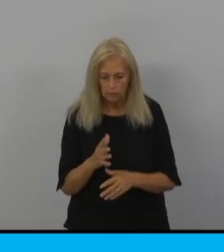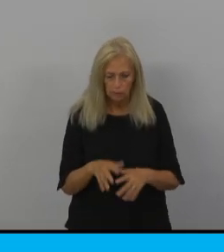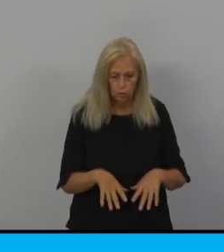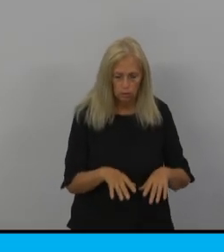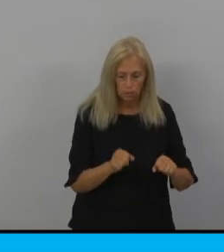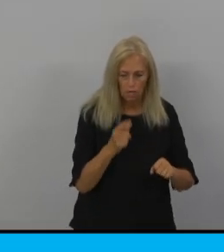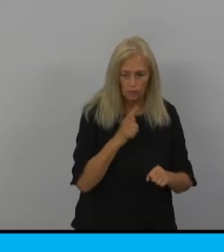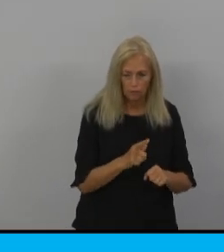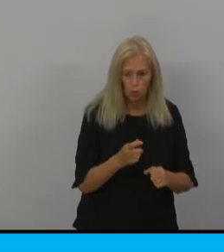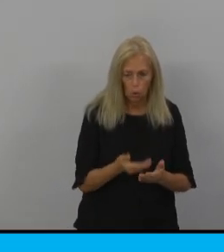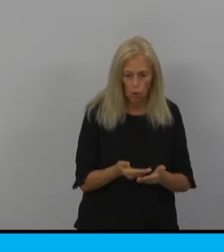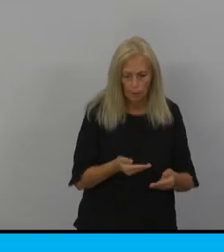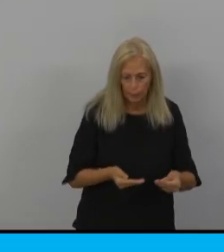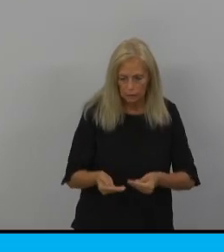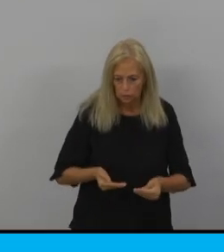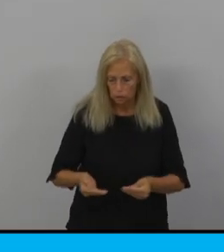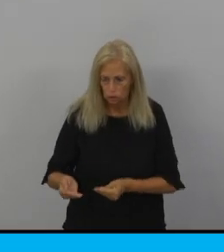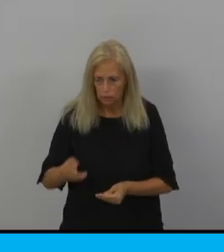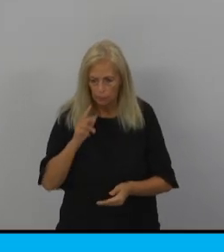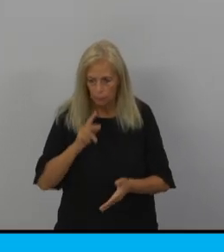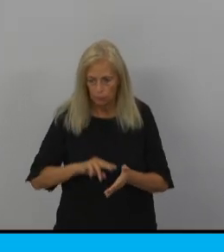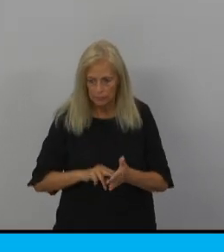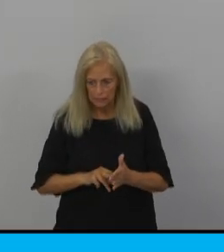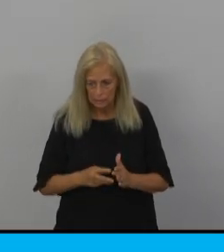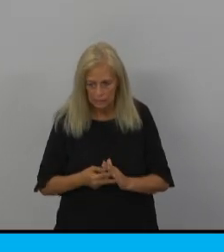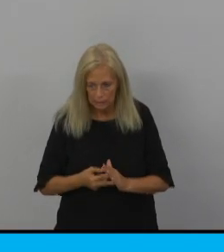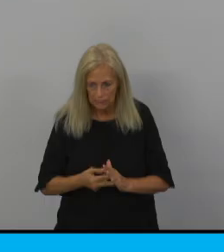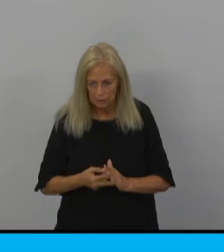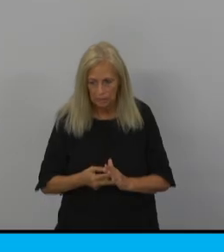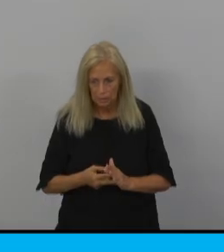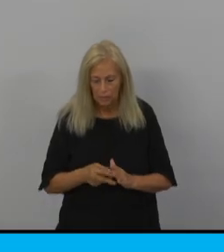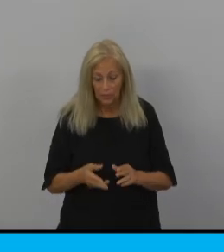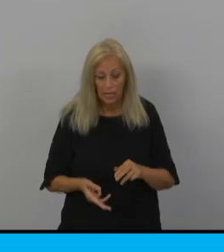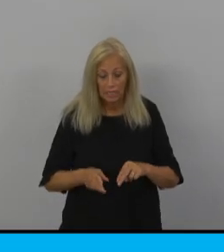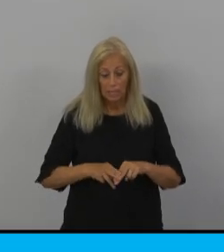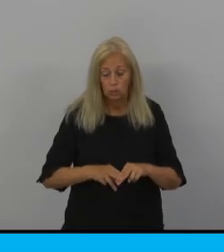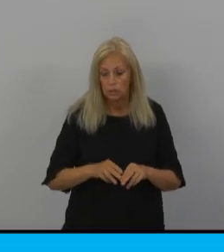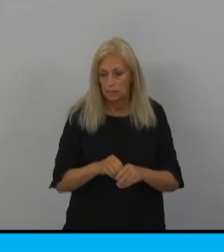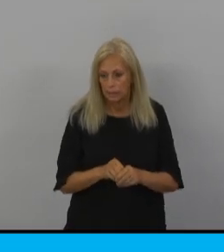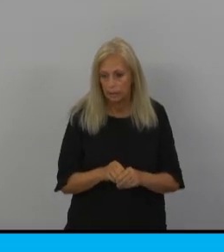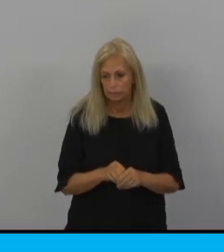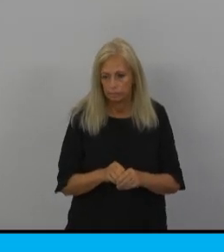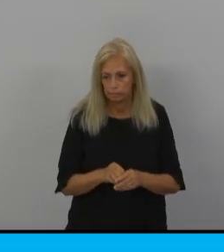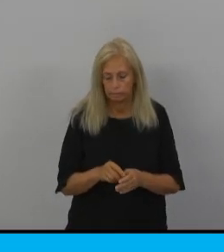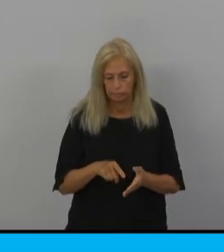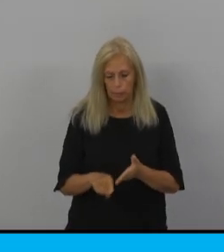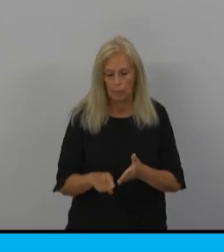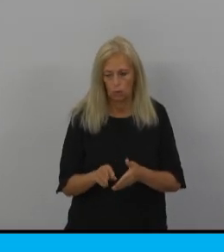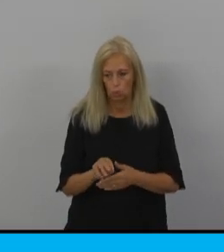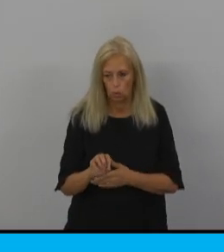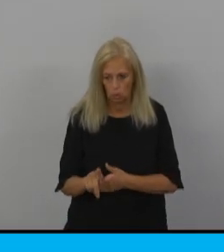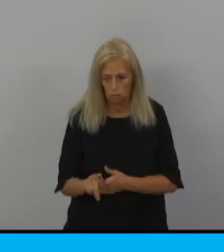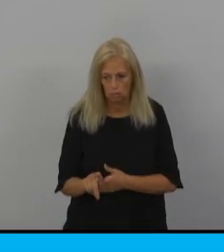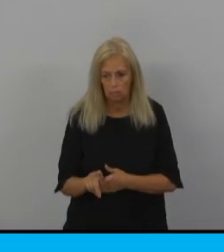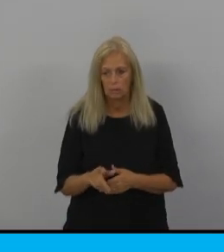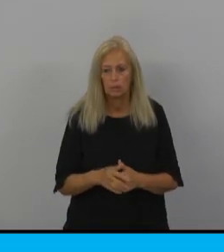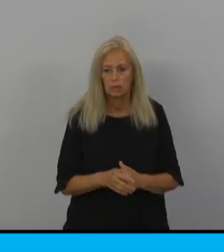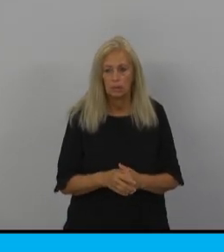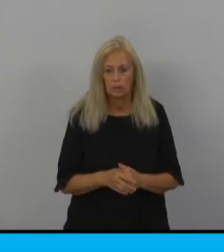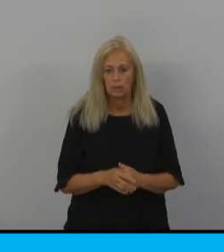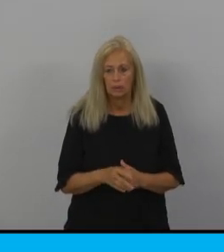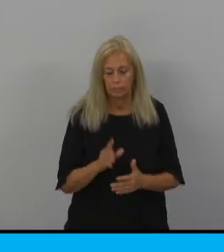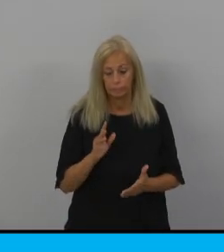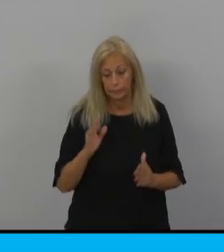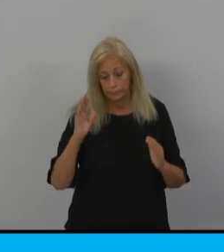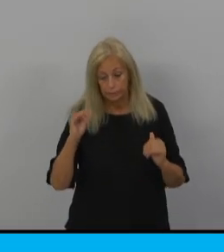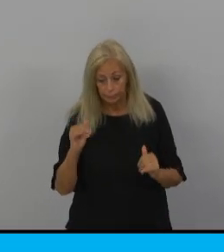budget purposes. So biggest increases here is in payroll, which is to be expected because that's